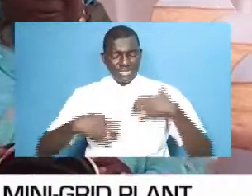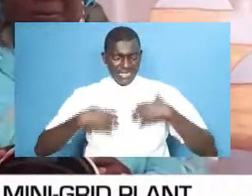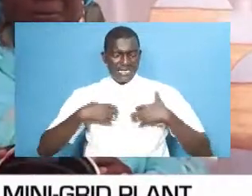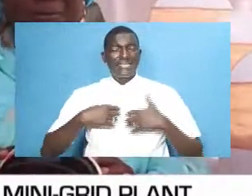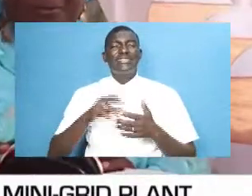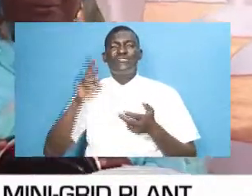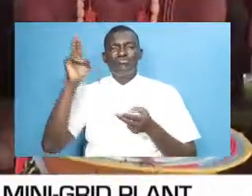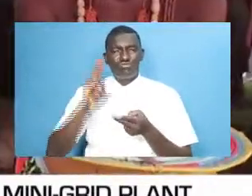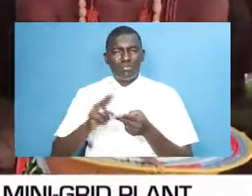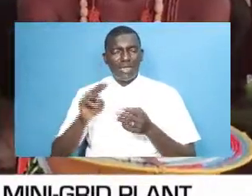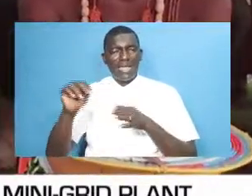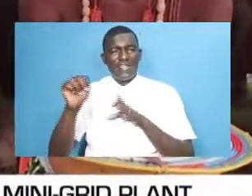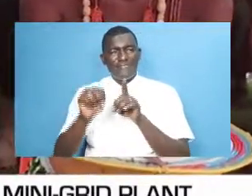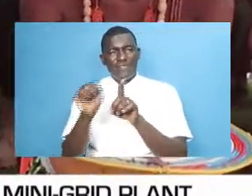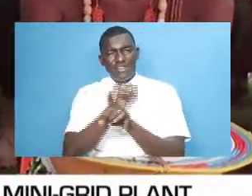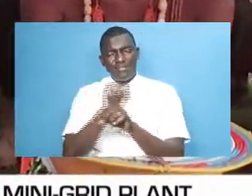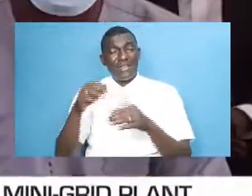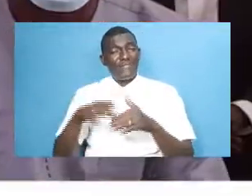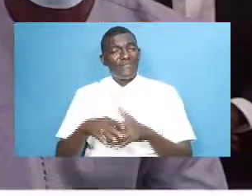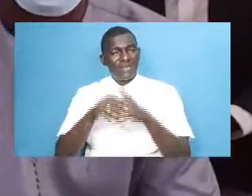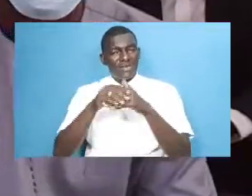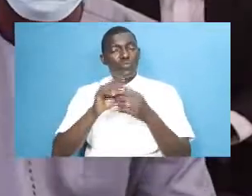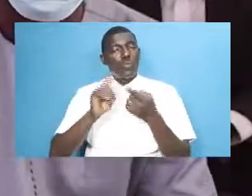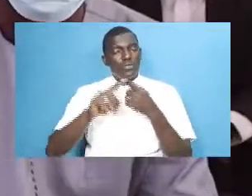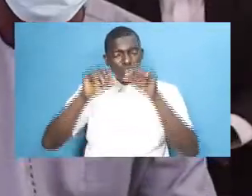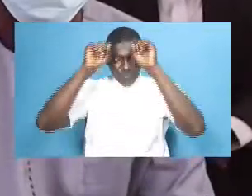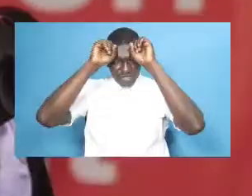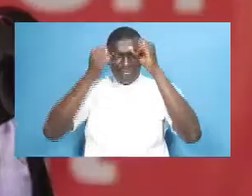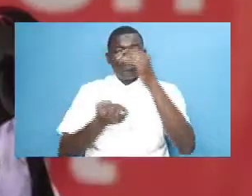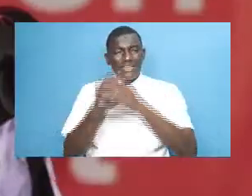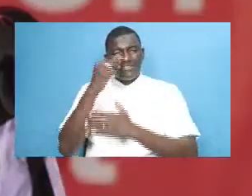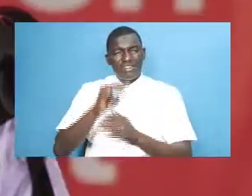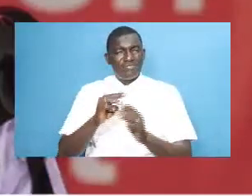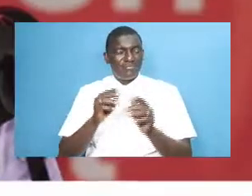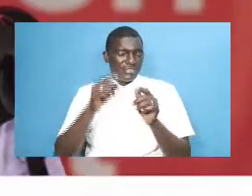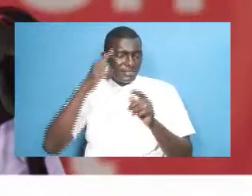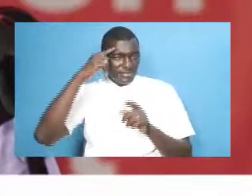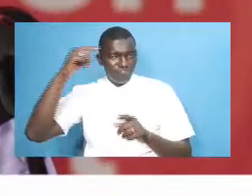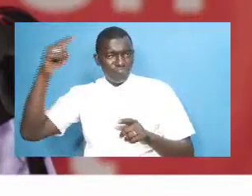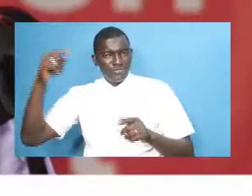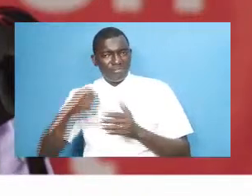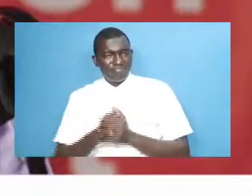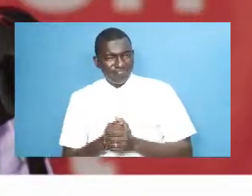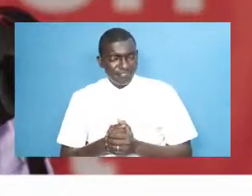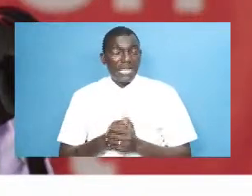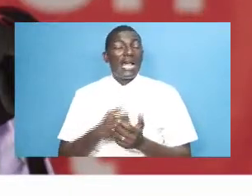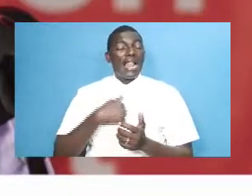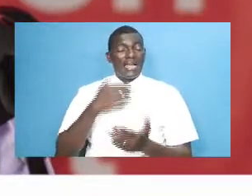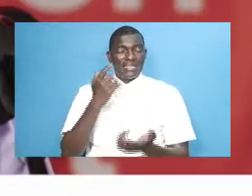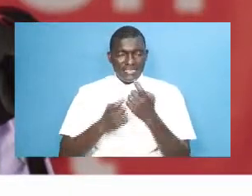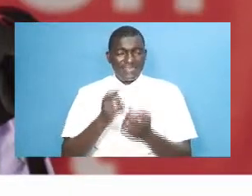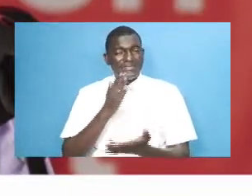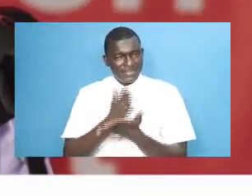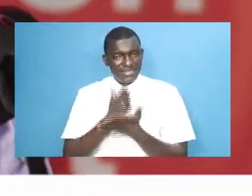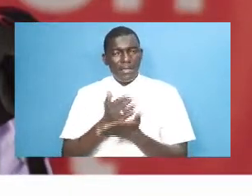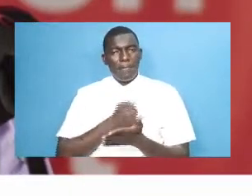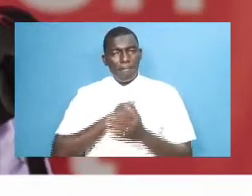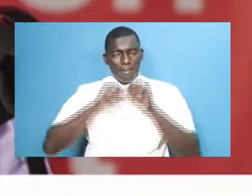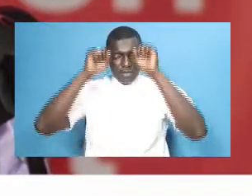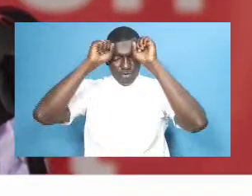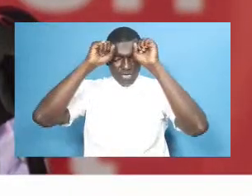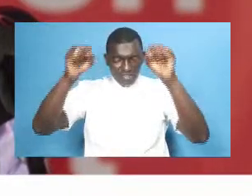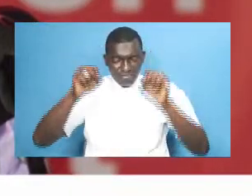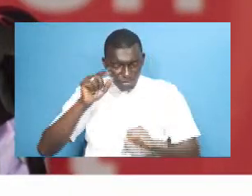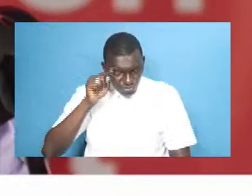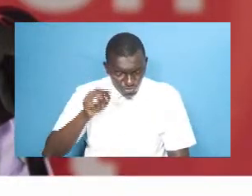and environmentally friendly is one of the government's development aspirations. I reassure you all that my government